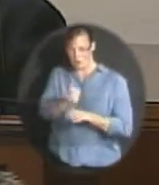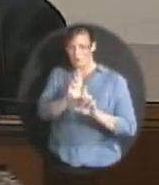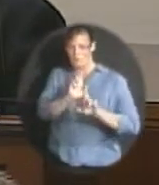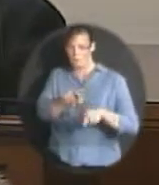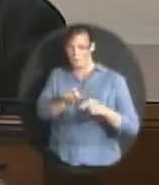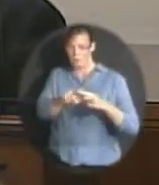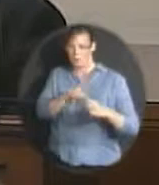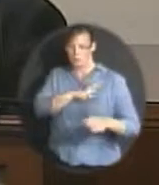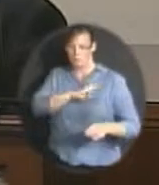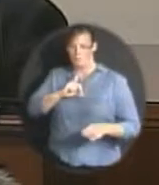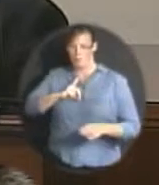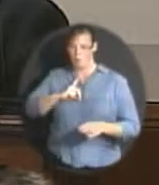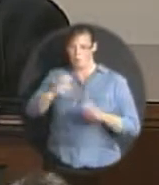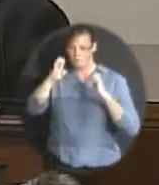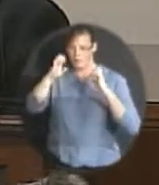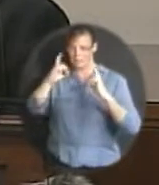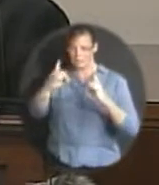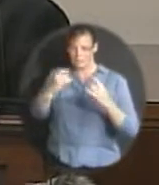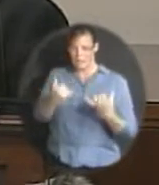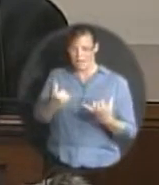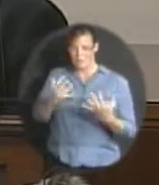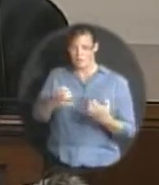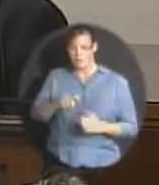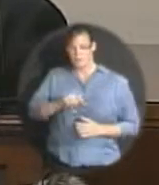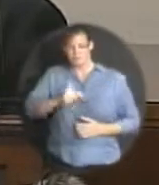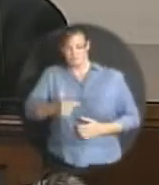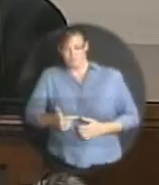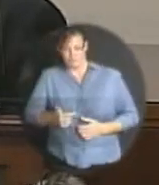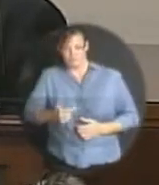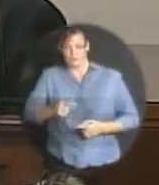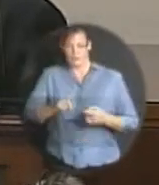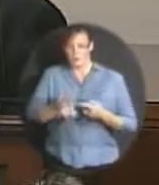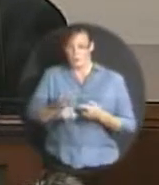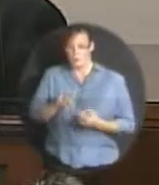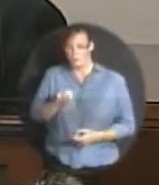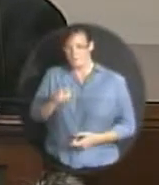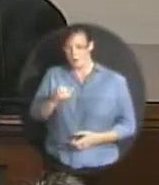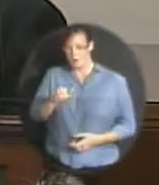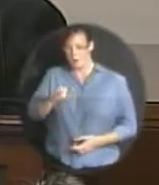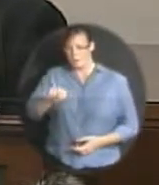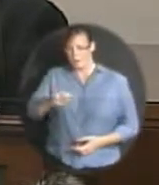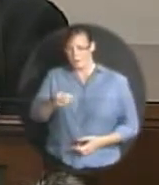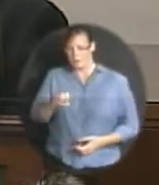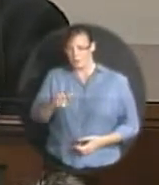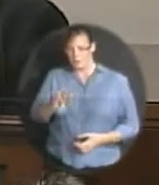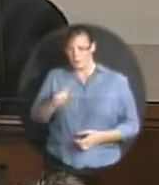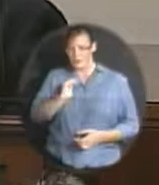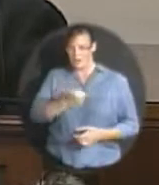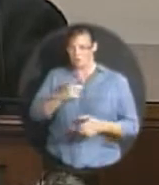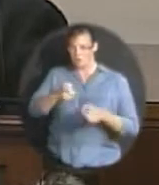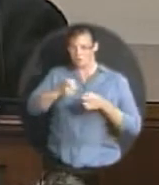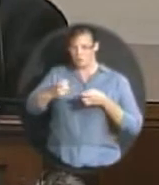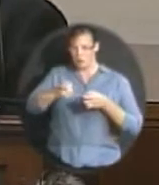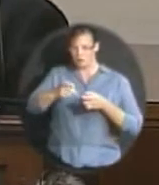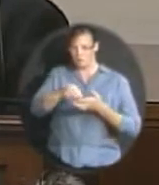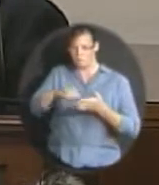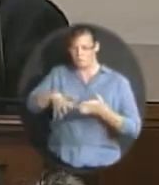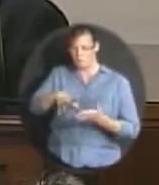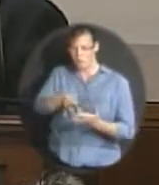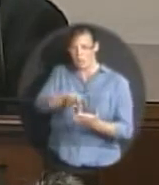of Education. So at this point, I'd like to turn it over to Mary Matthew, who is our Director of Student